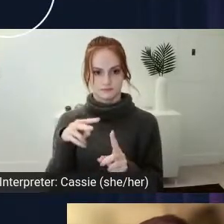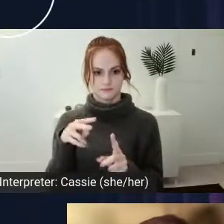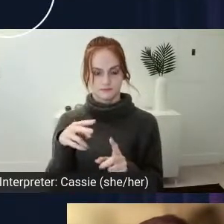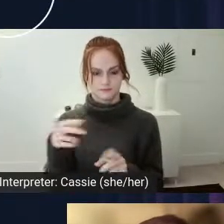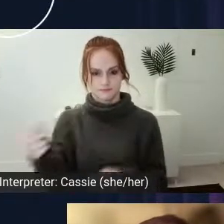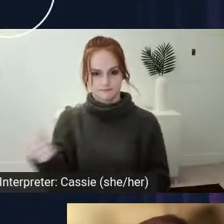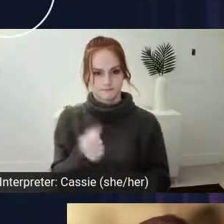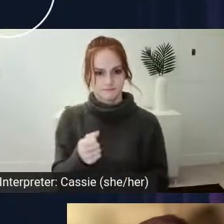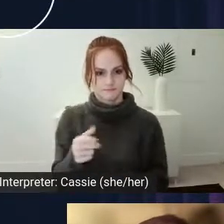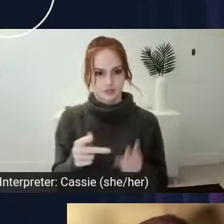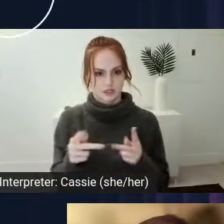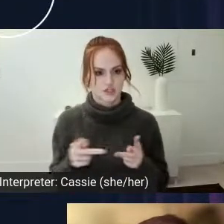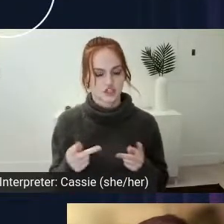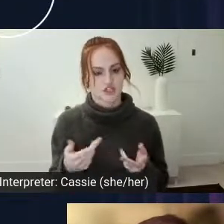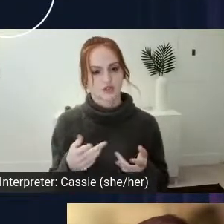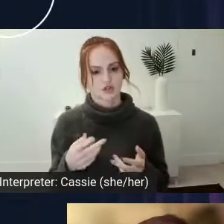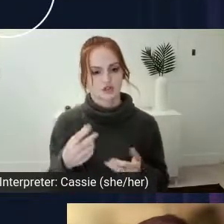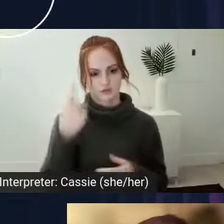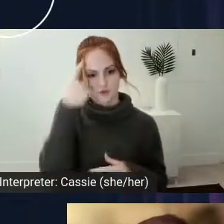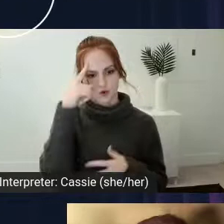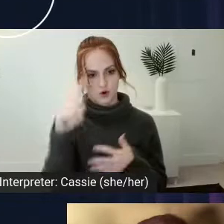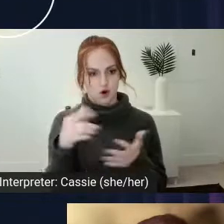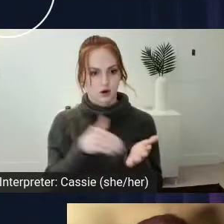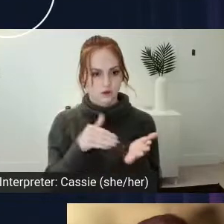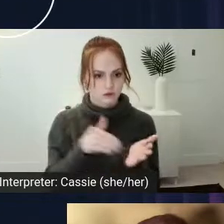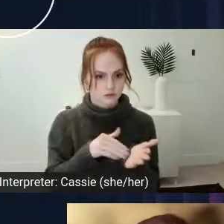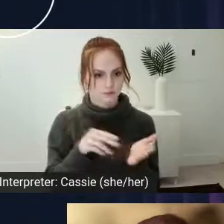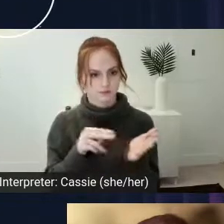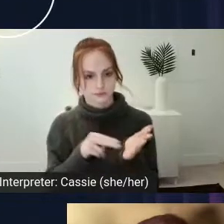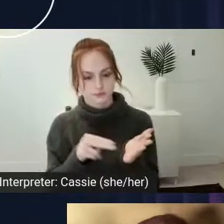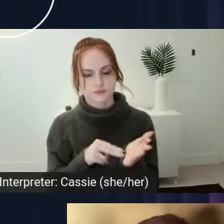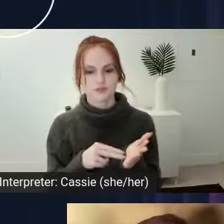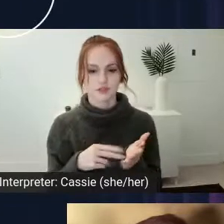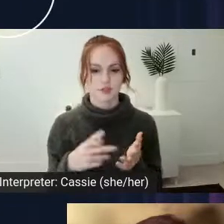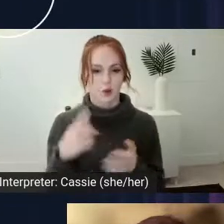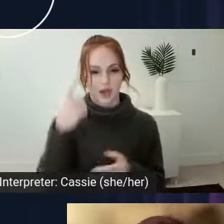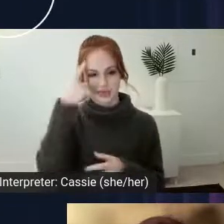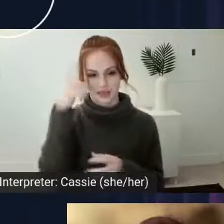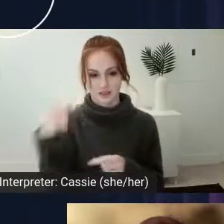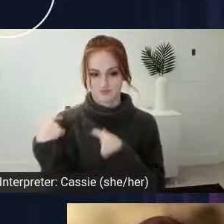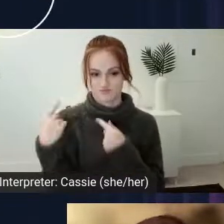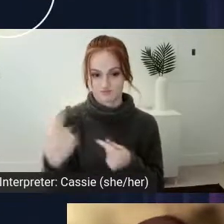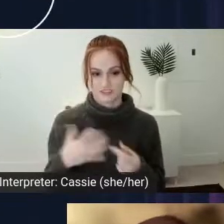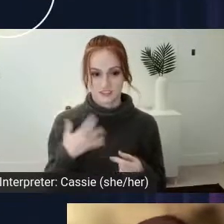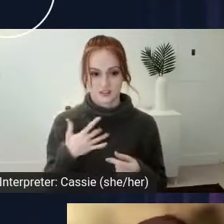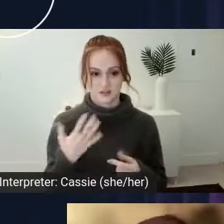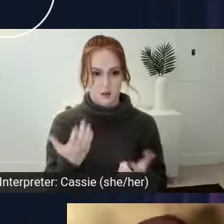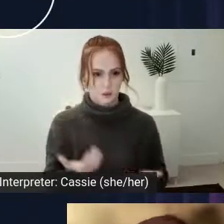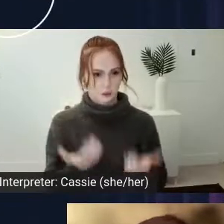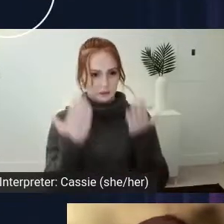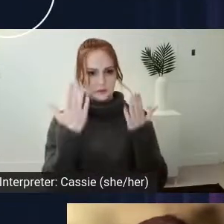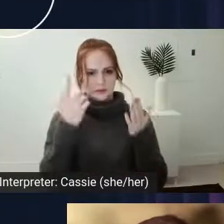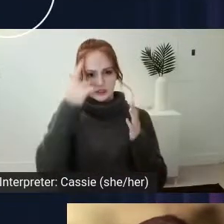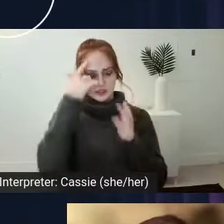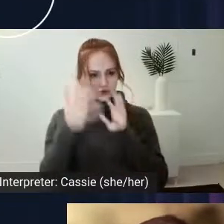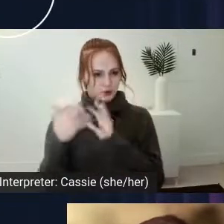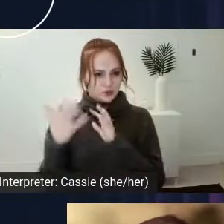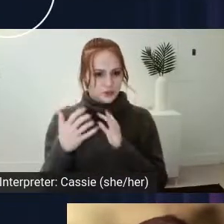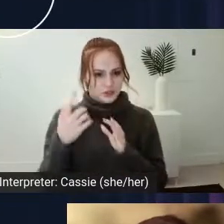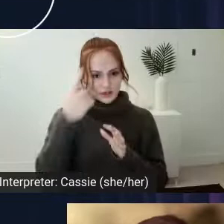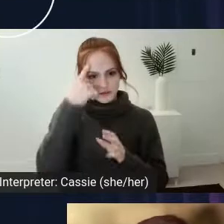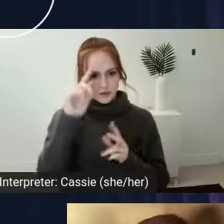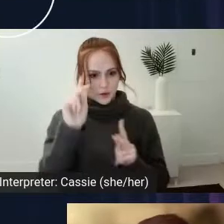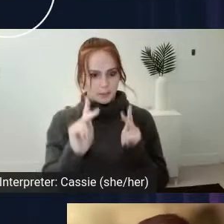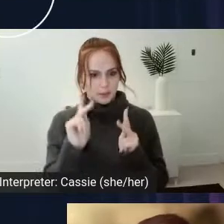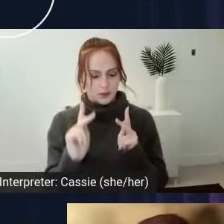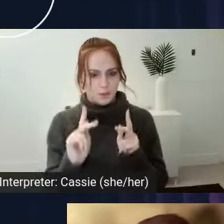in. And I think historically that has felt daunting or confusing to folks who are coming from